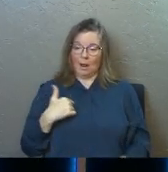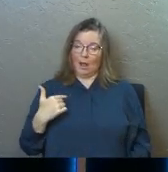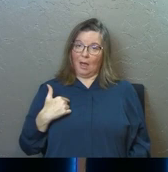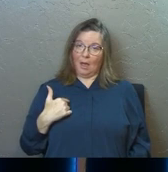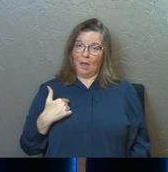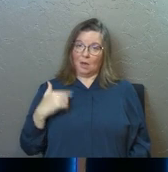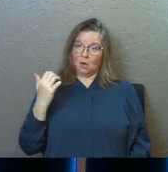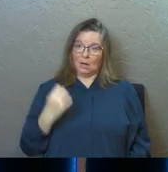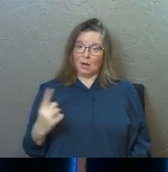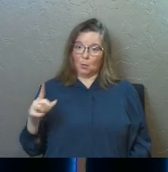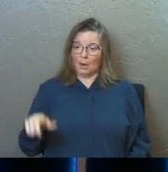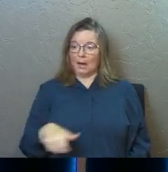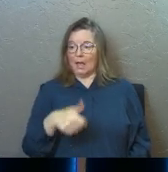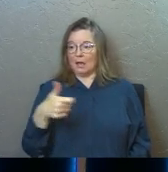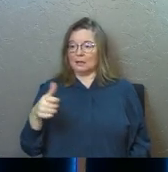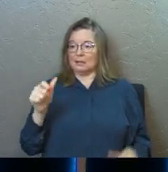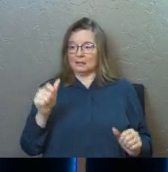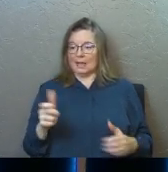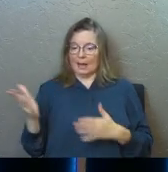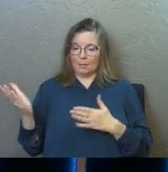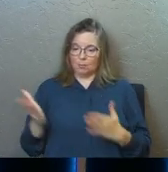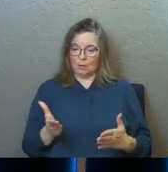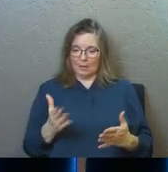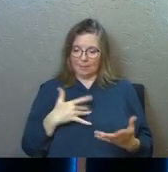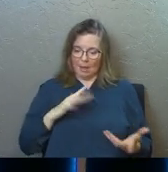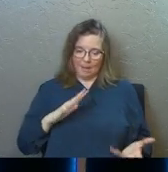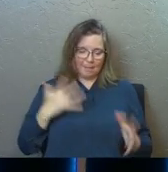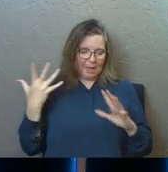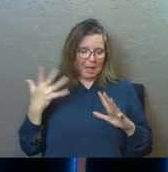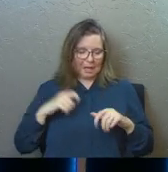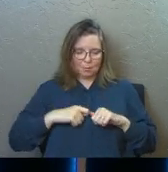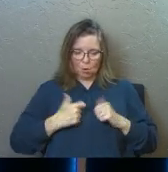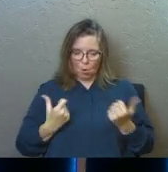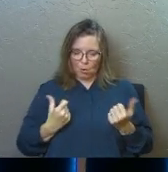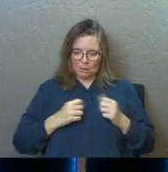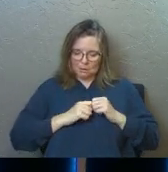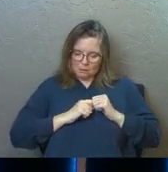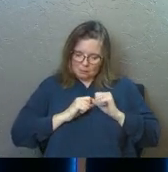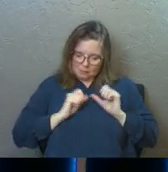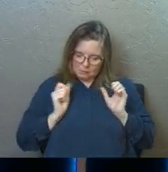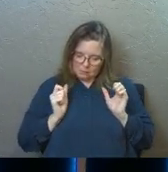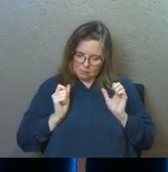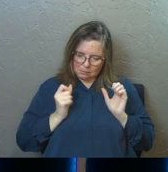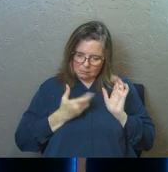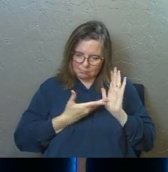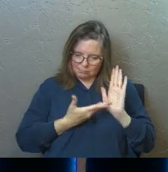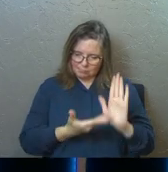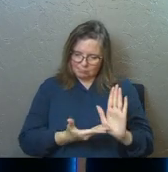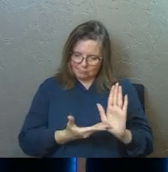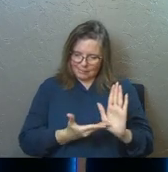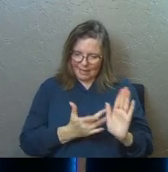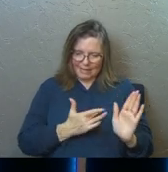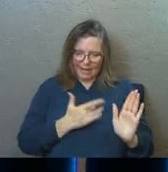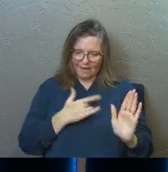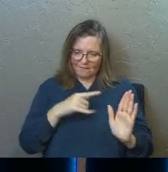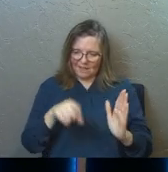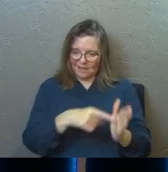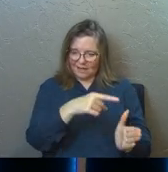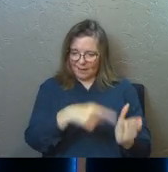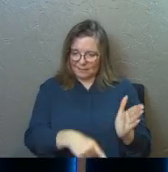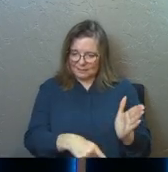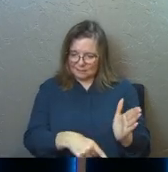I or anyone else can bring my mess, my brokenness, my sin, my mistakes, and not feel